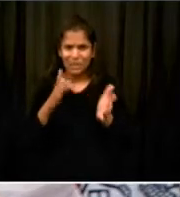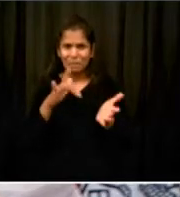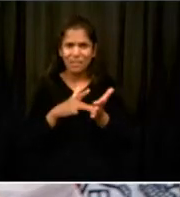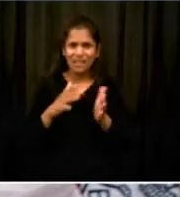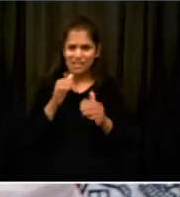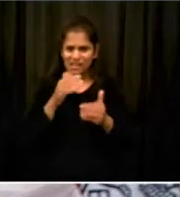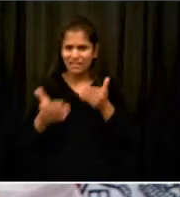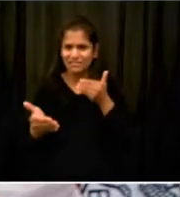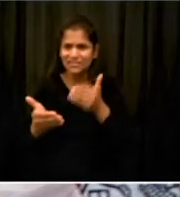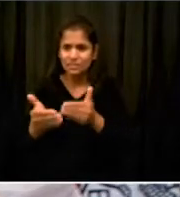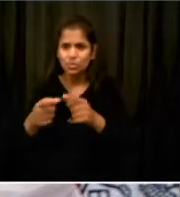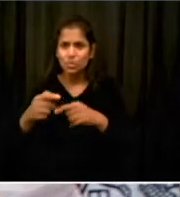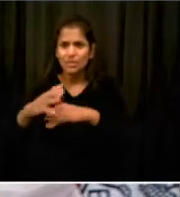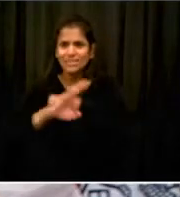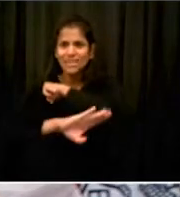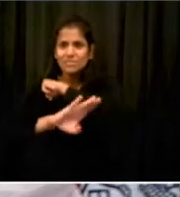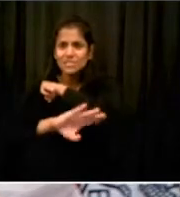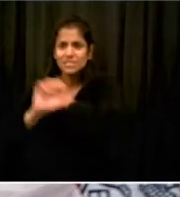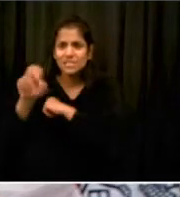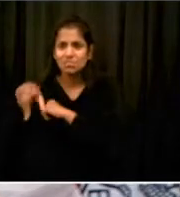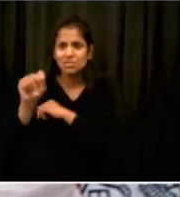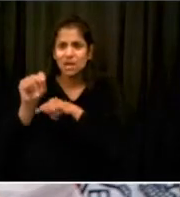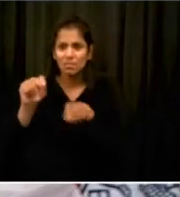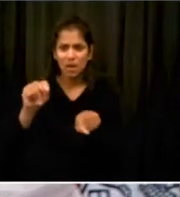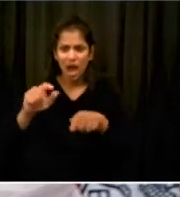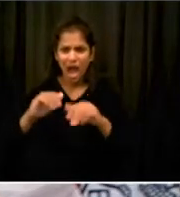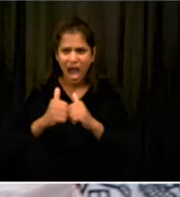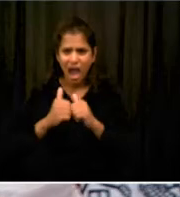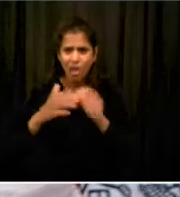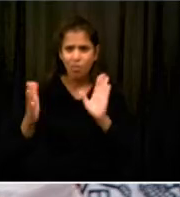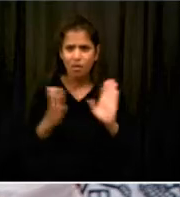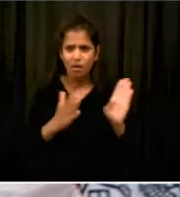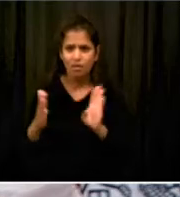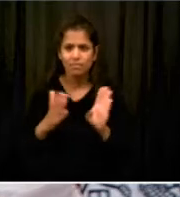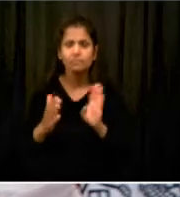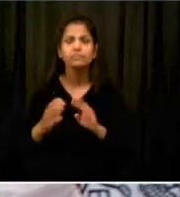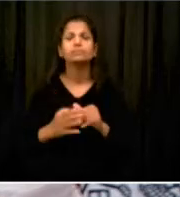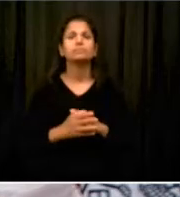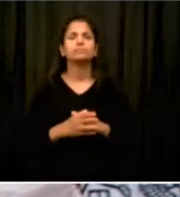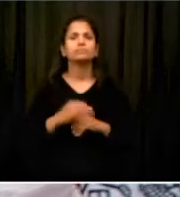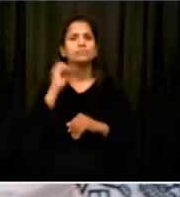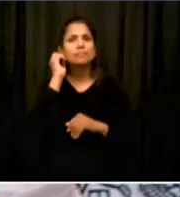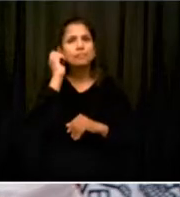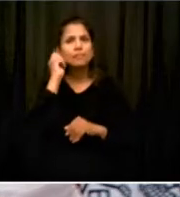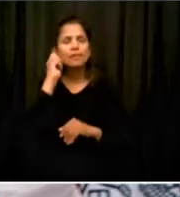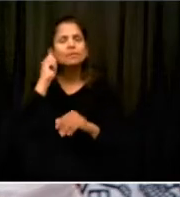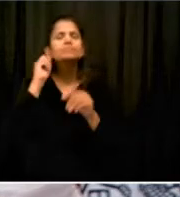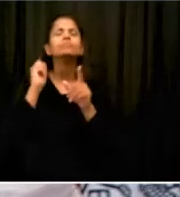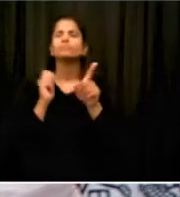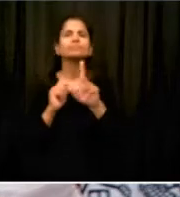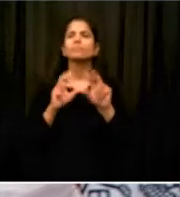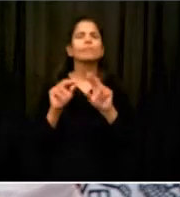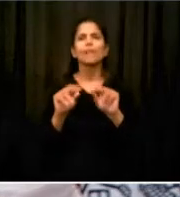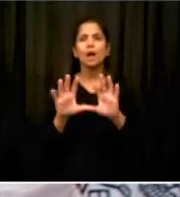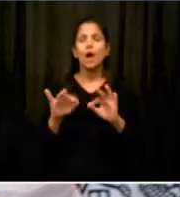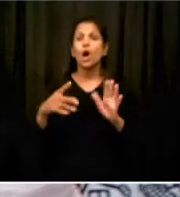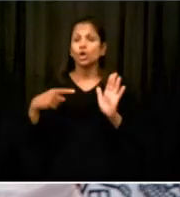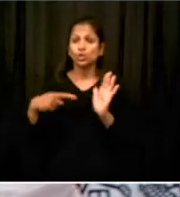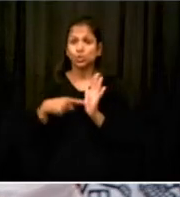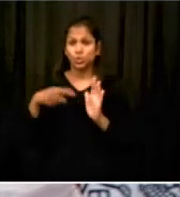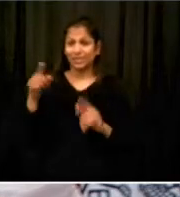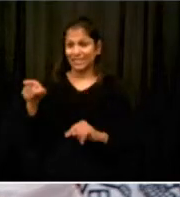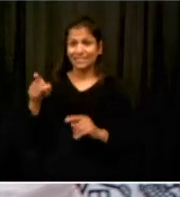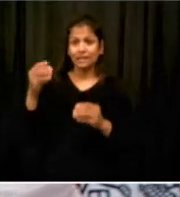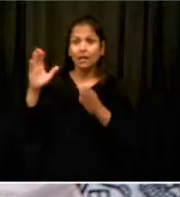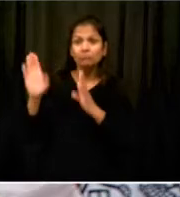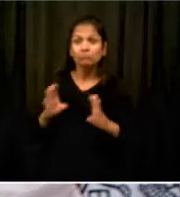on Friday. A lot of work has gone into that plan over the last few months. We're going to be ready. Now we're talking about individual